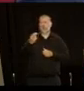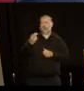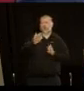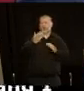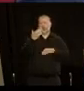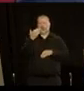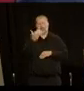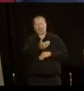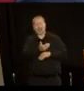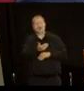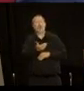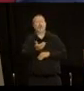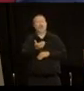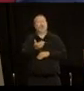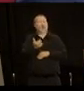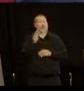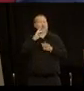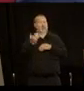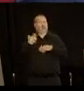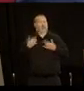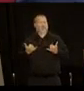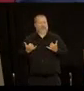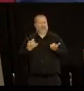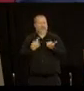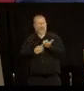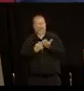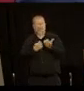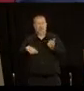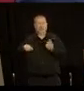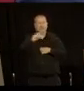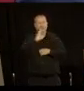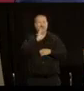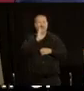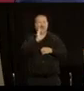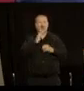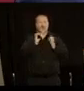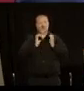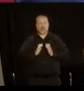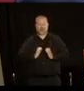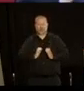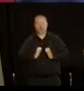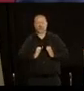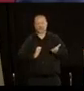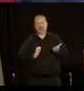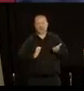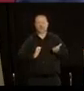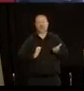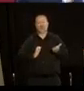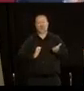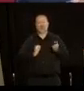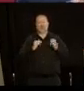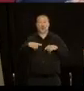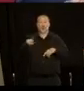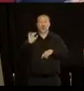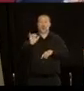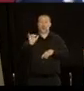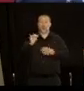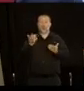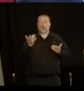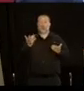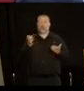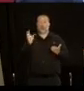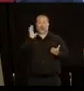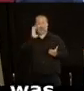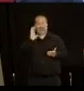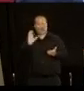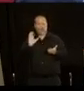plan to be there, and like I was earlier today, talking to our customers and to you all to hear